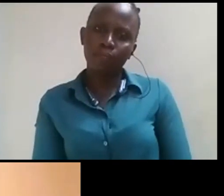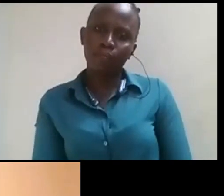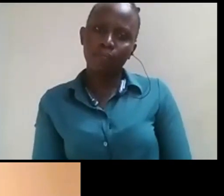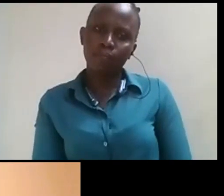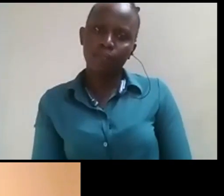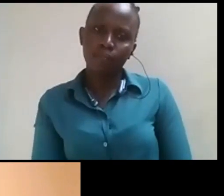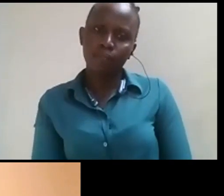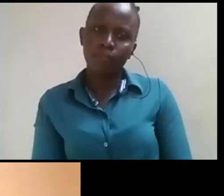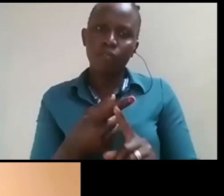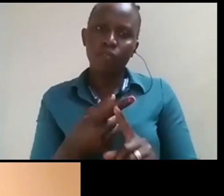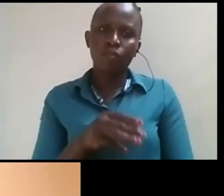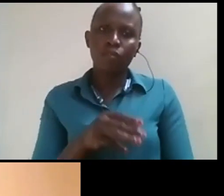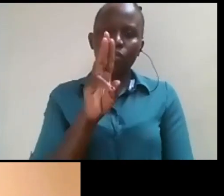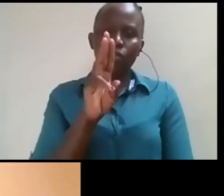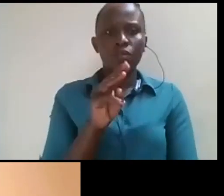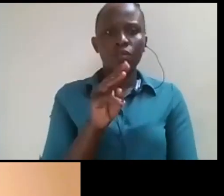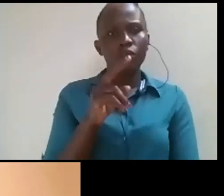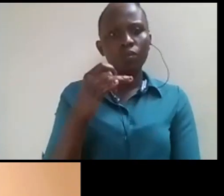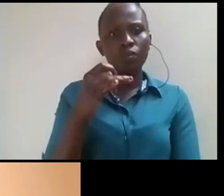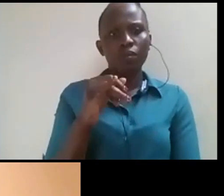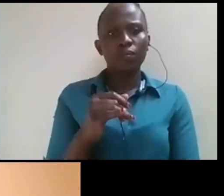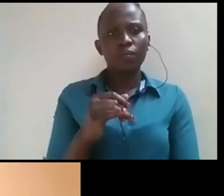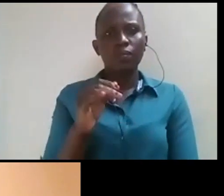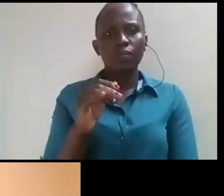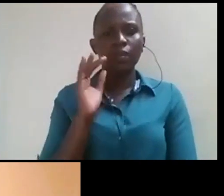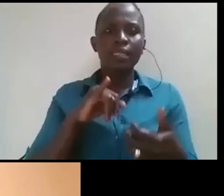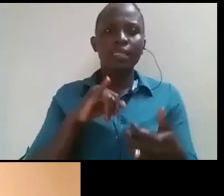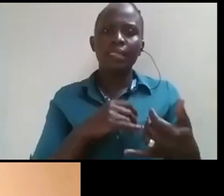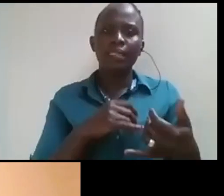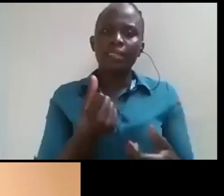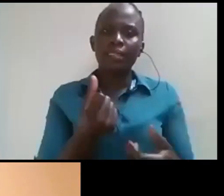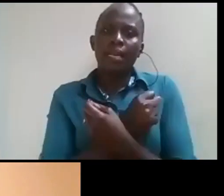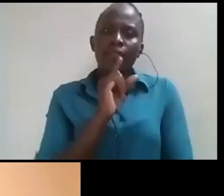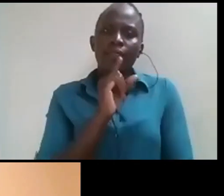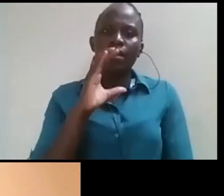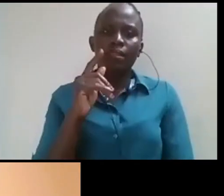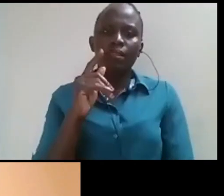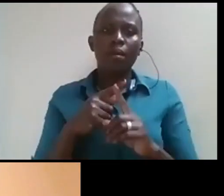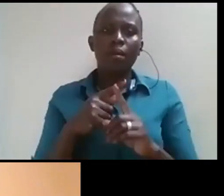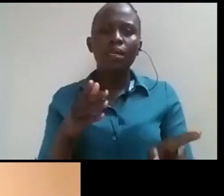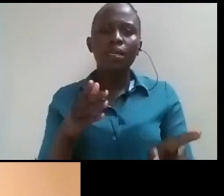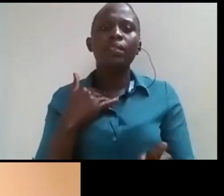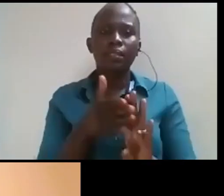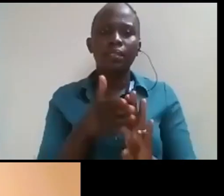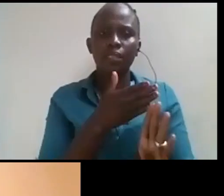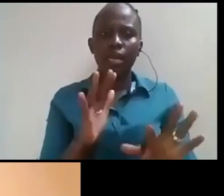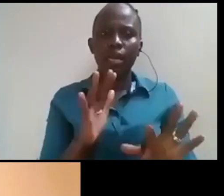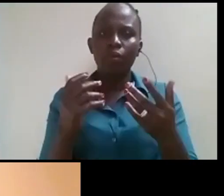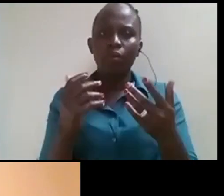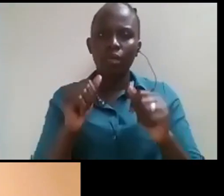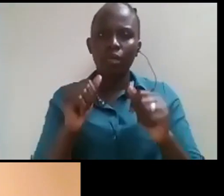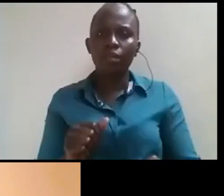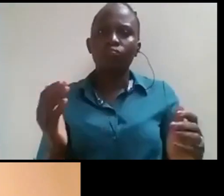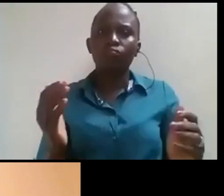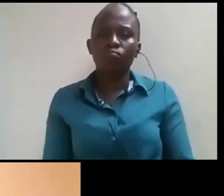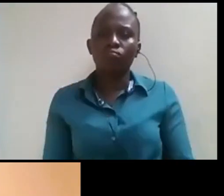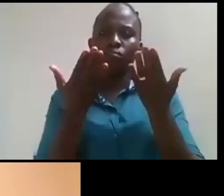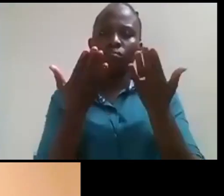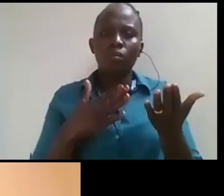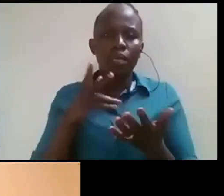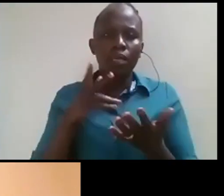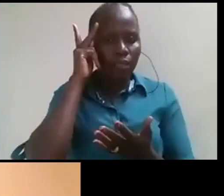Vakis. I have passion in ICT, but I need guidance in how I can perfect my skills to succeed Same thing I mentioned earlier, there's lots